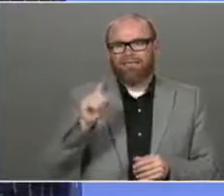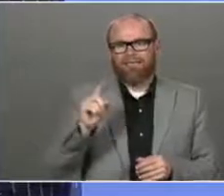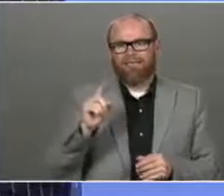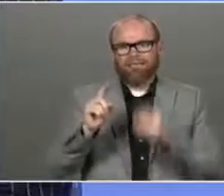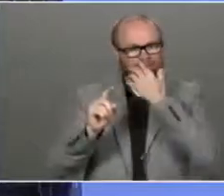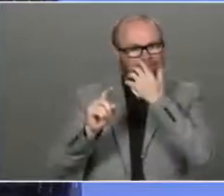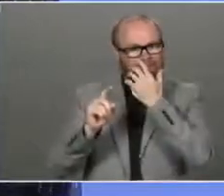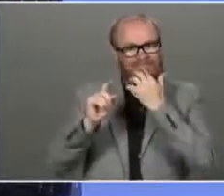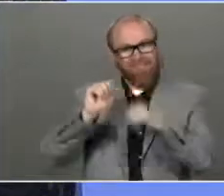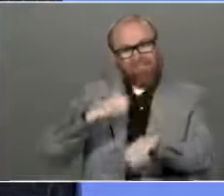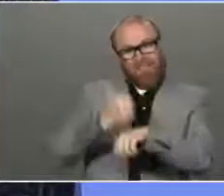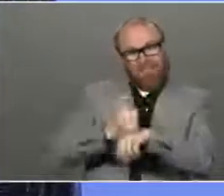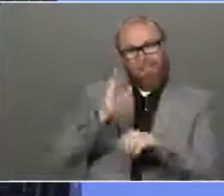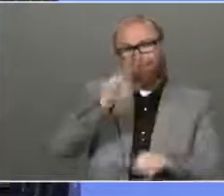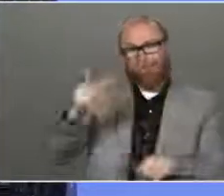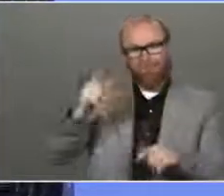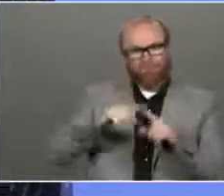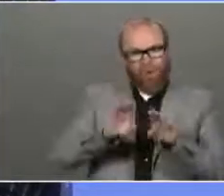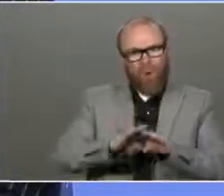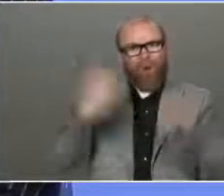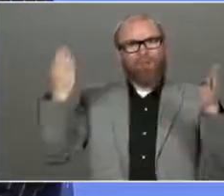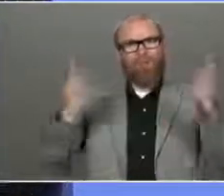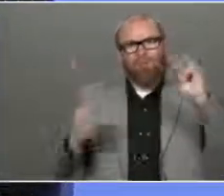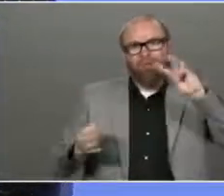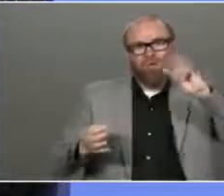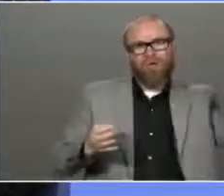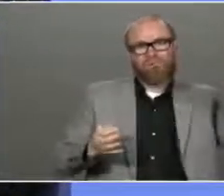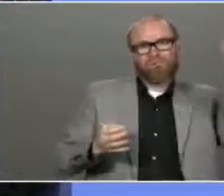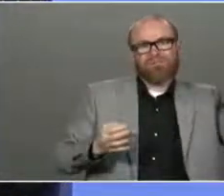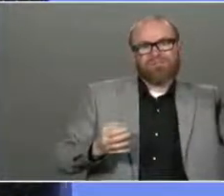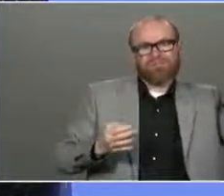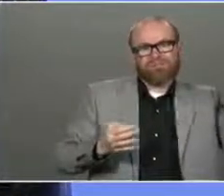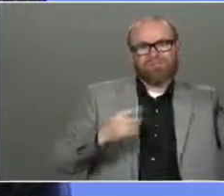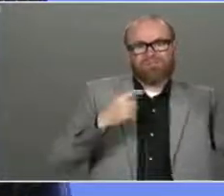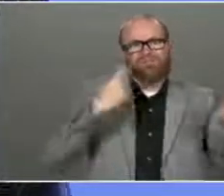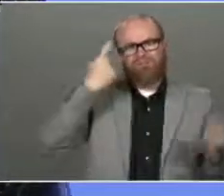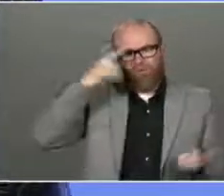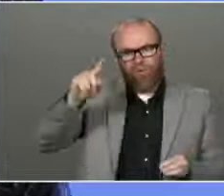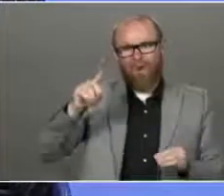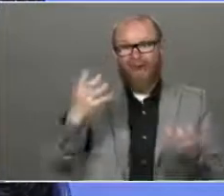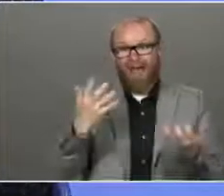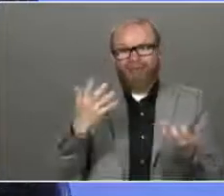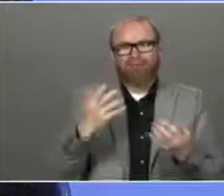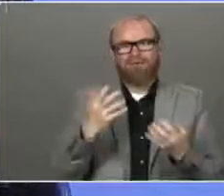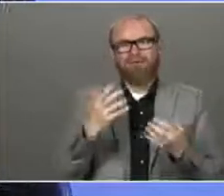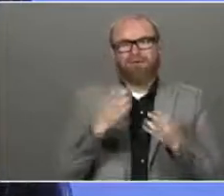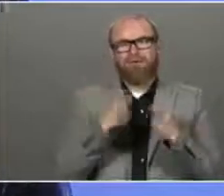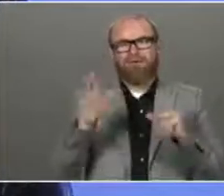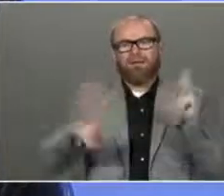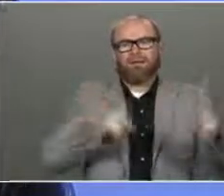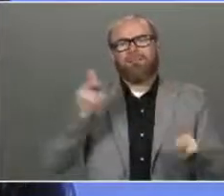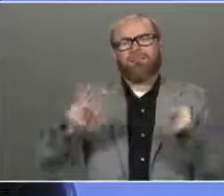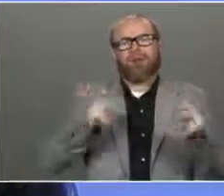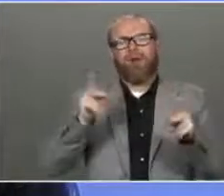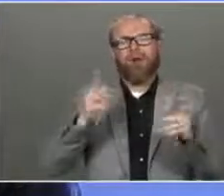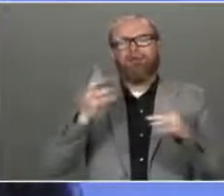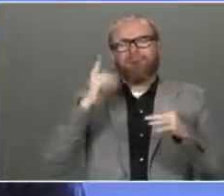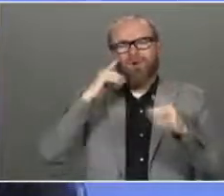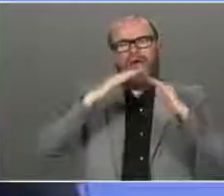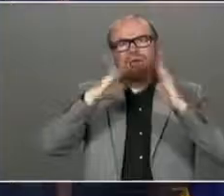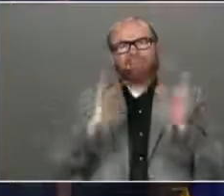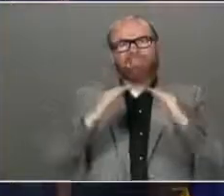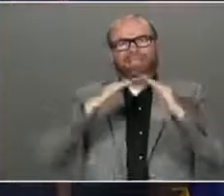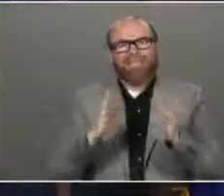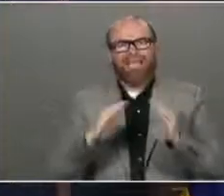more housing. This is something environmental advocates say will harm public lands and contribute to urban sprawl. So what do you make of this proposal? Well,